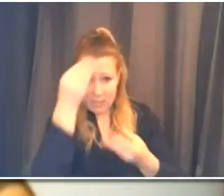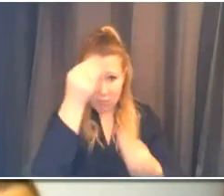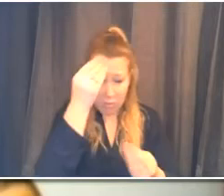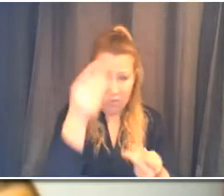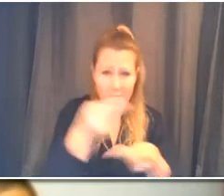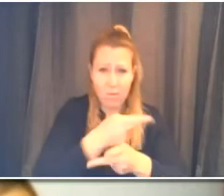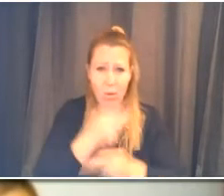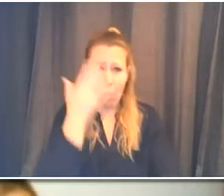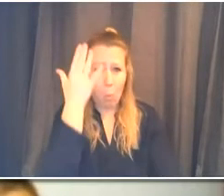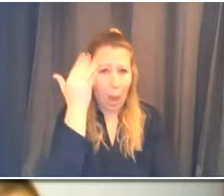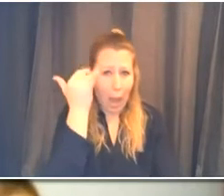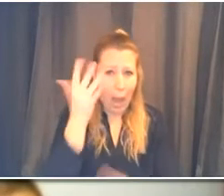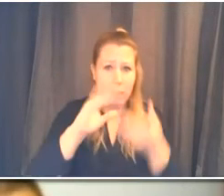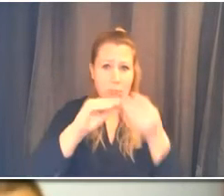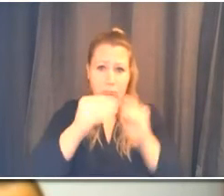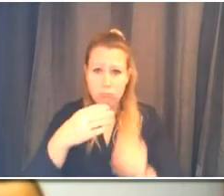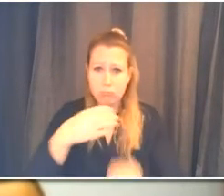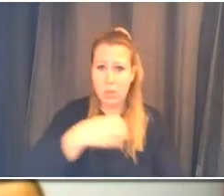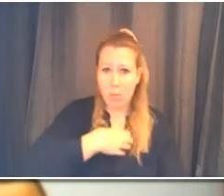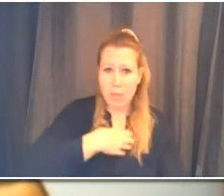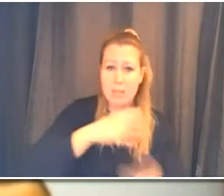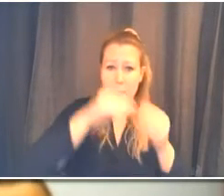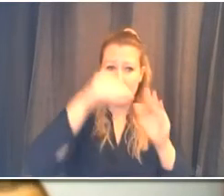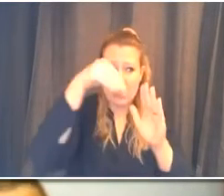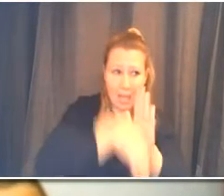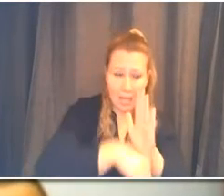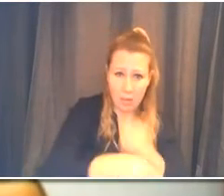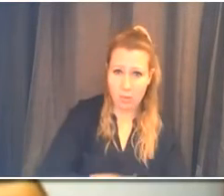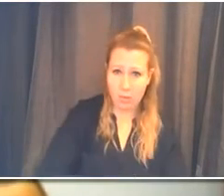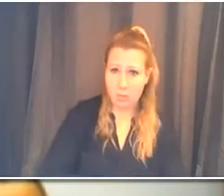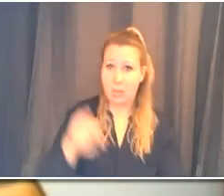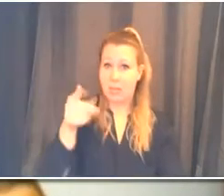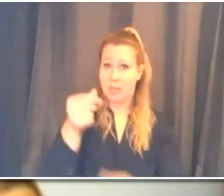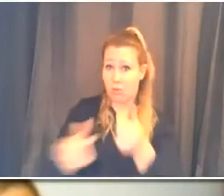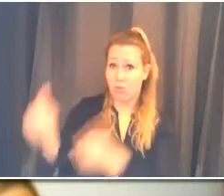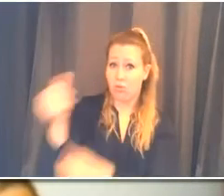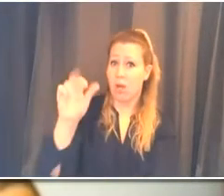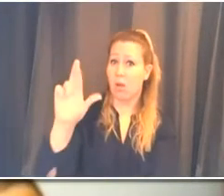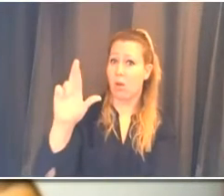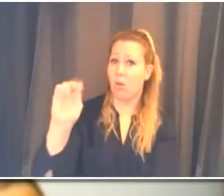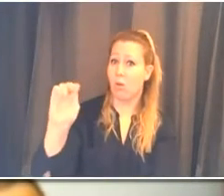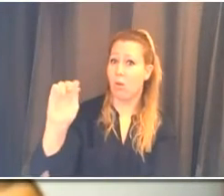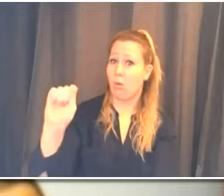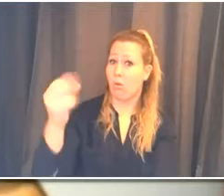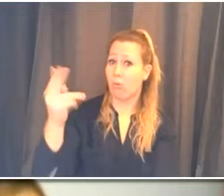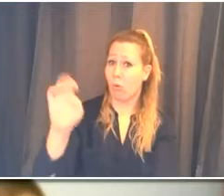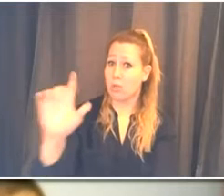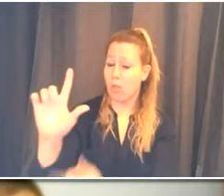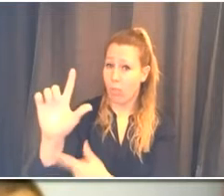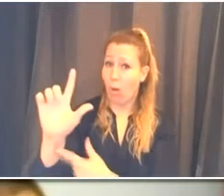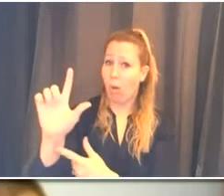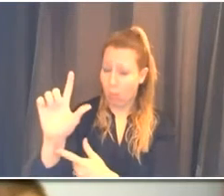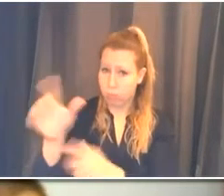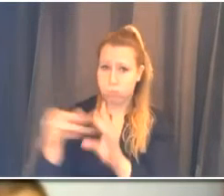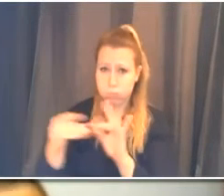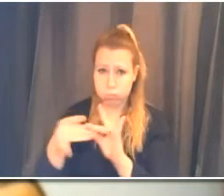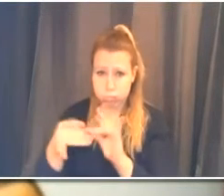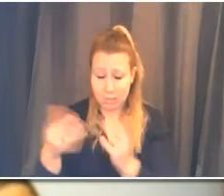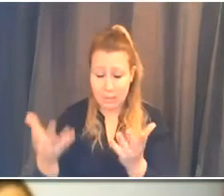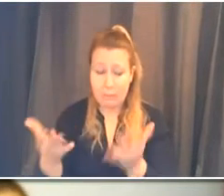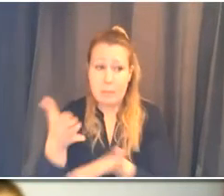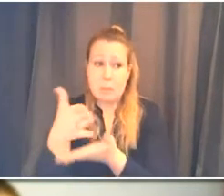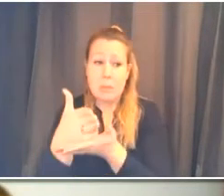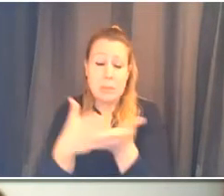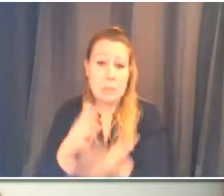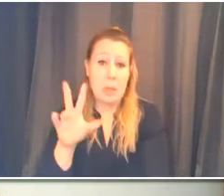them maybe that will be one of the answers that we're going to come to at the end of the day we have put in protocols internally